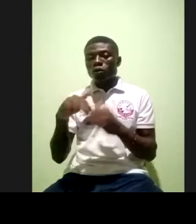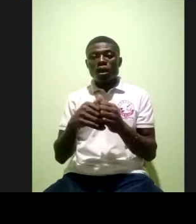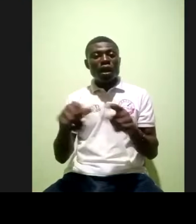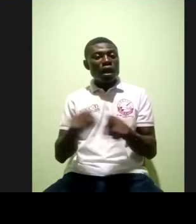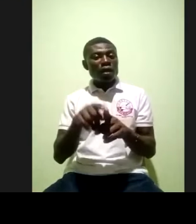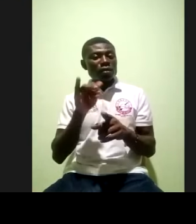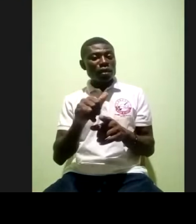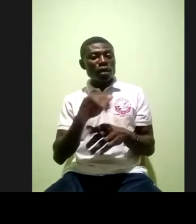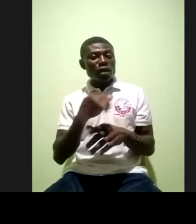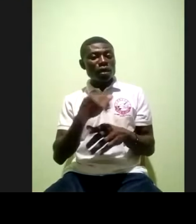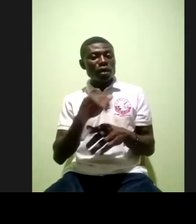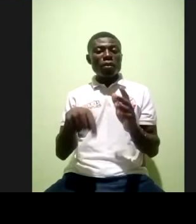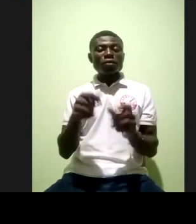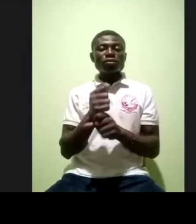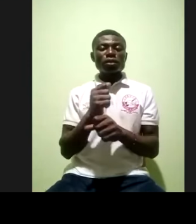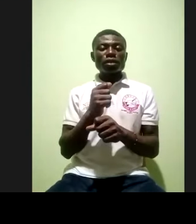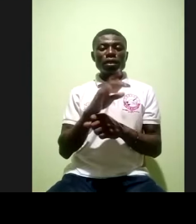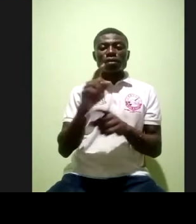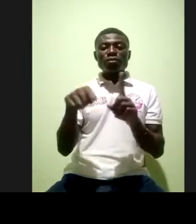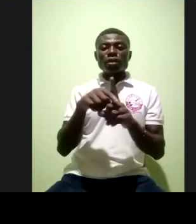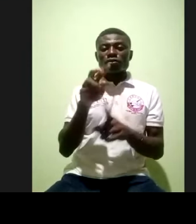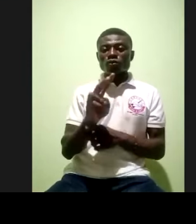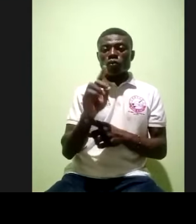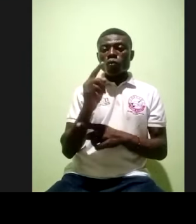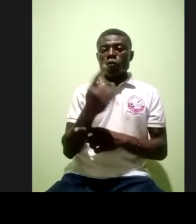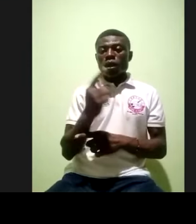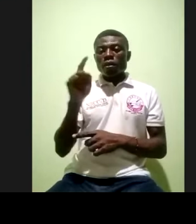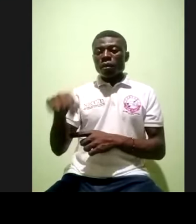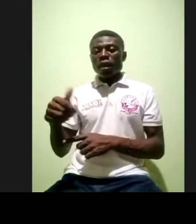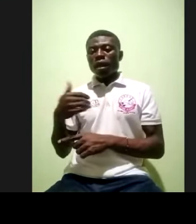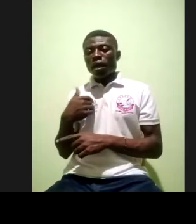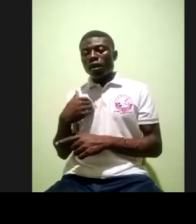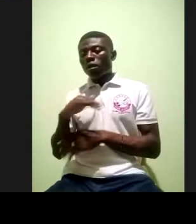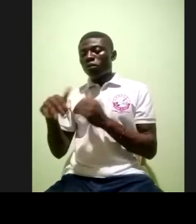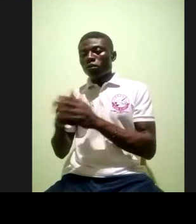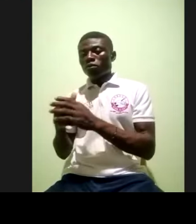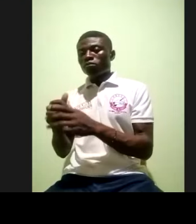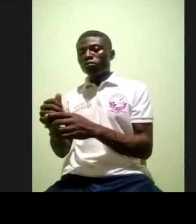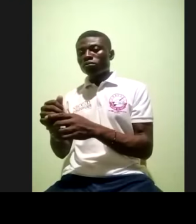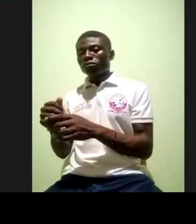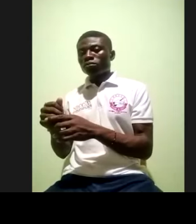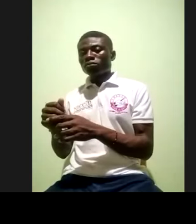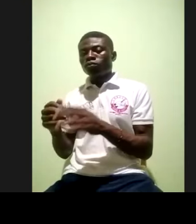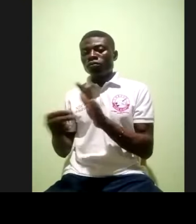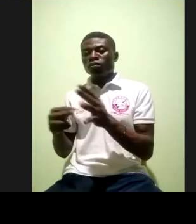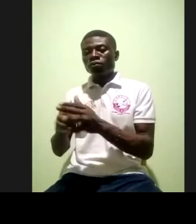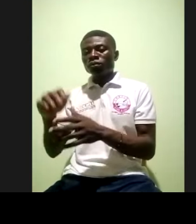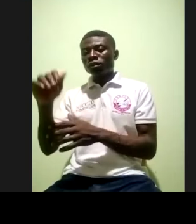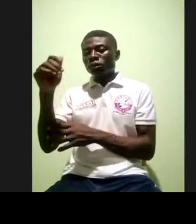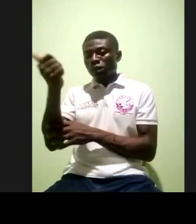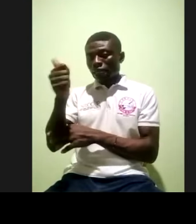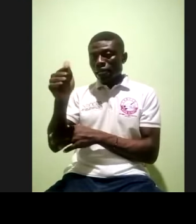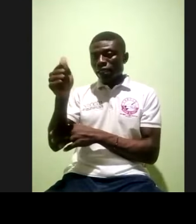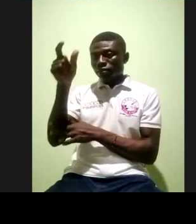have to do 8 plus 2, 10, the 1 should have been taken over to the tens column. And in the